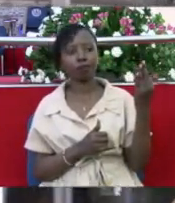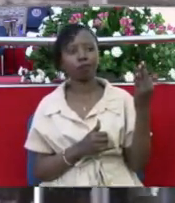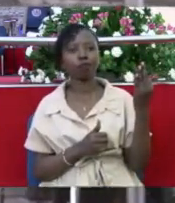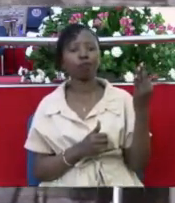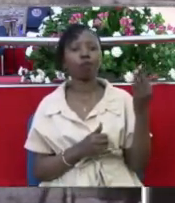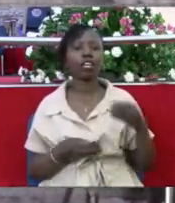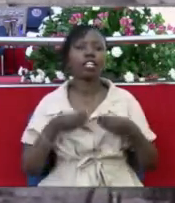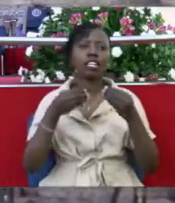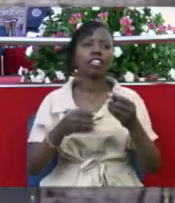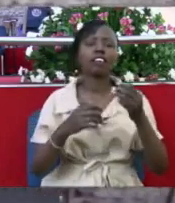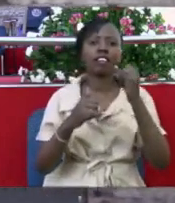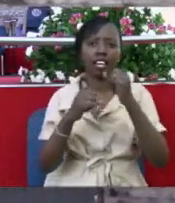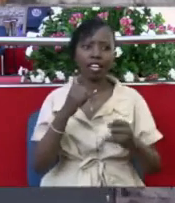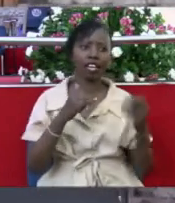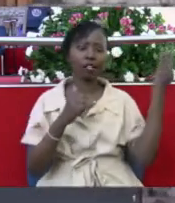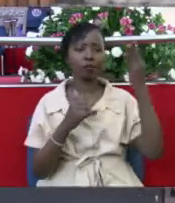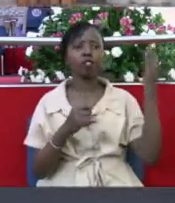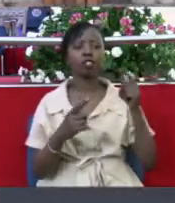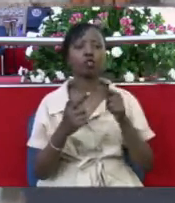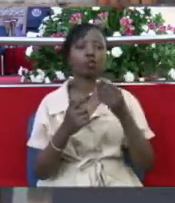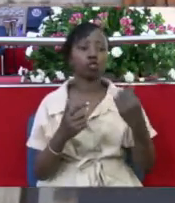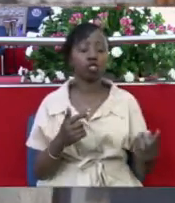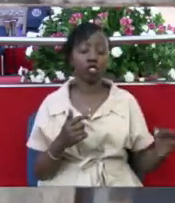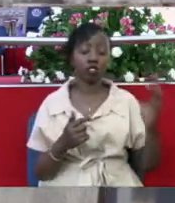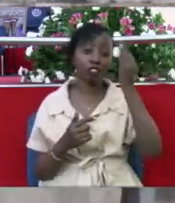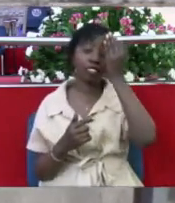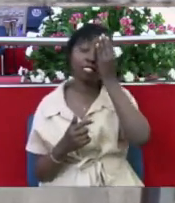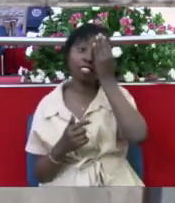He's giving his last sermon to the children of Israel